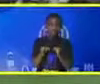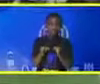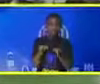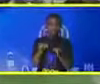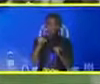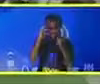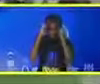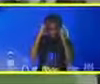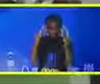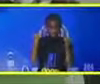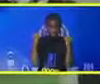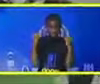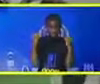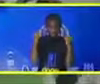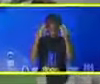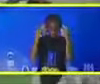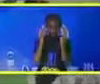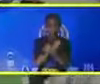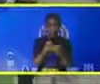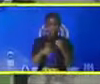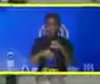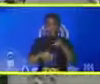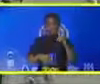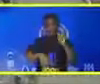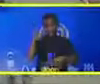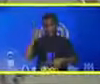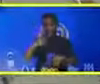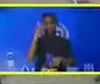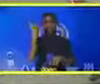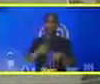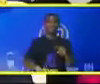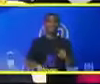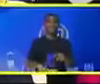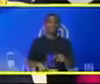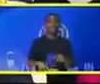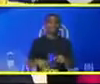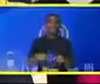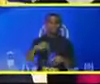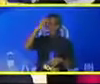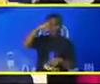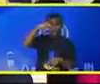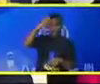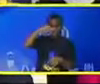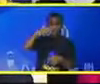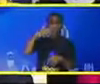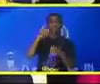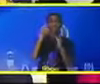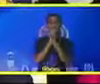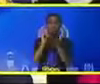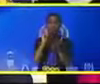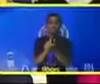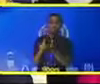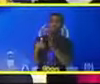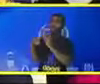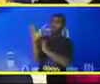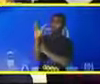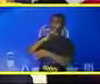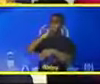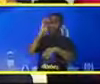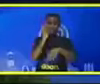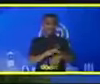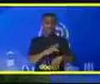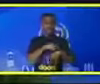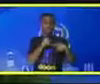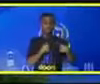leaves Egypt is a wasted prayer. A wiser prayer is, God, touch the heart of Pharaoh. Give him a dream that only me can